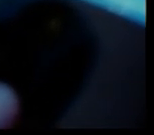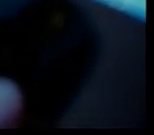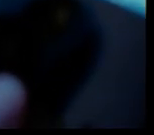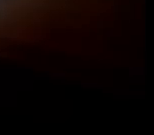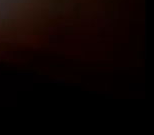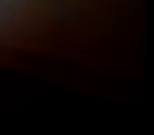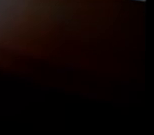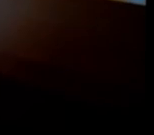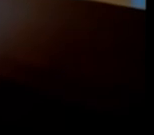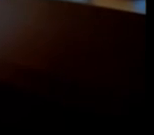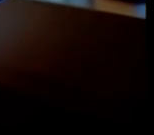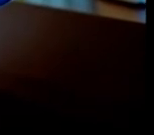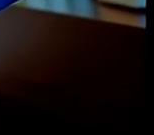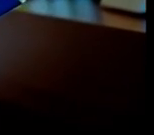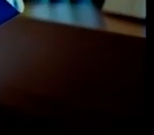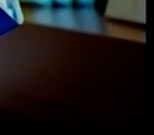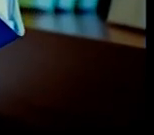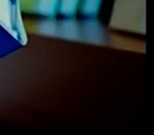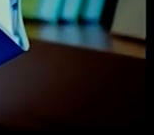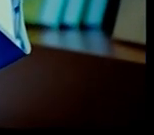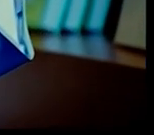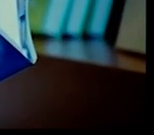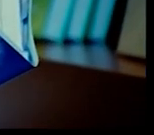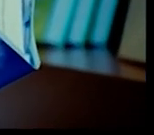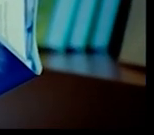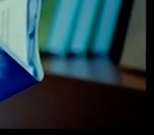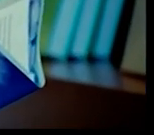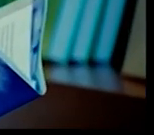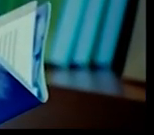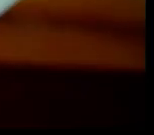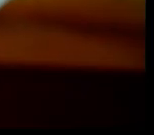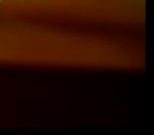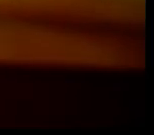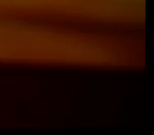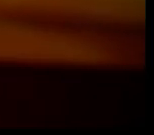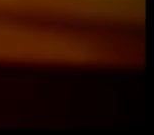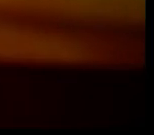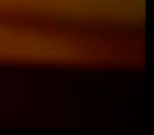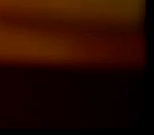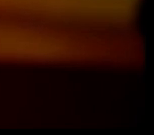Thank you.